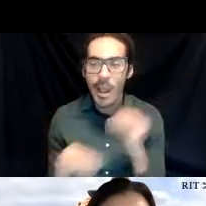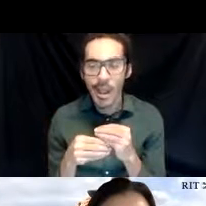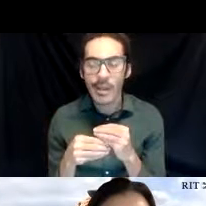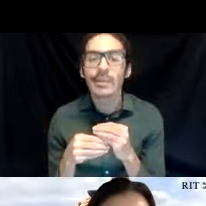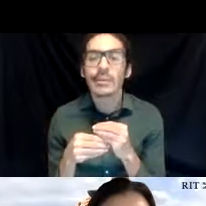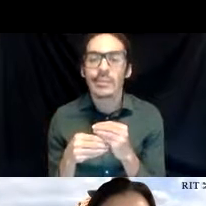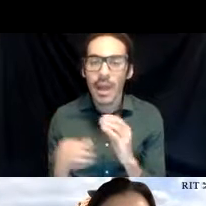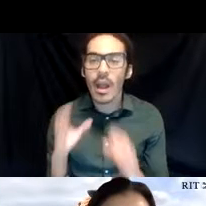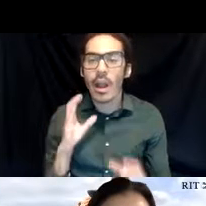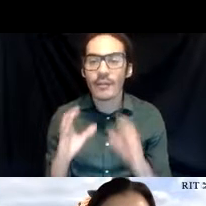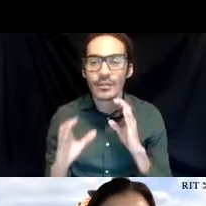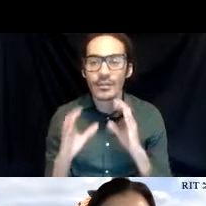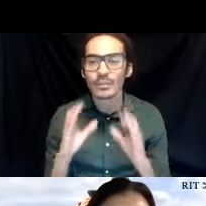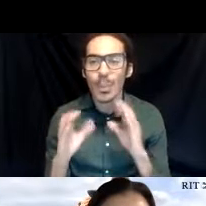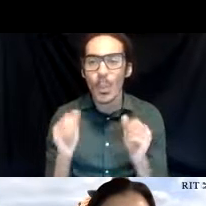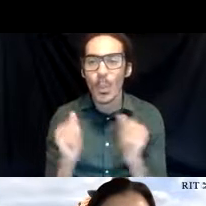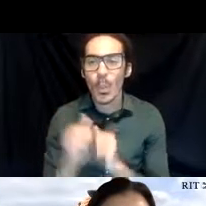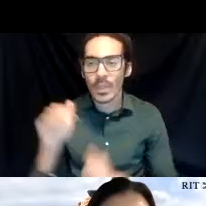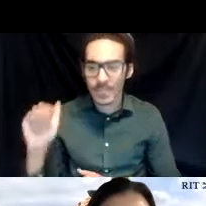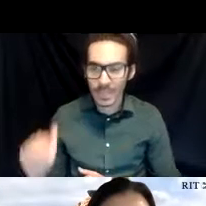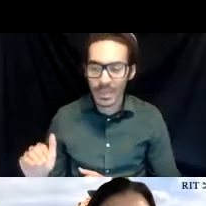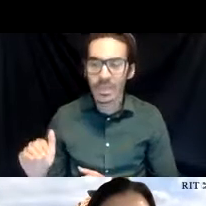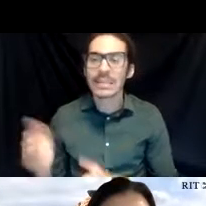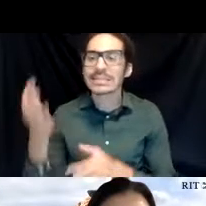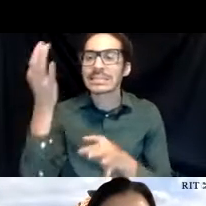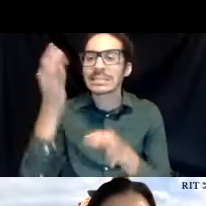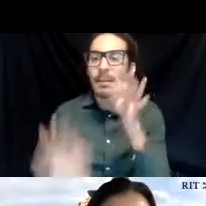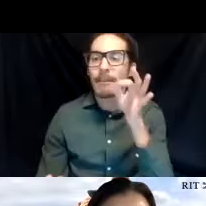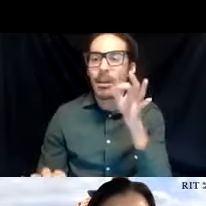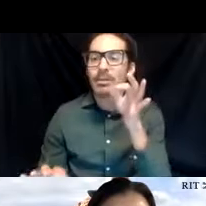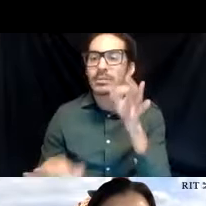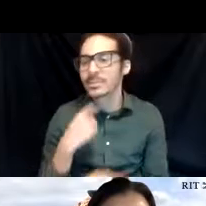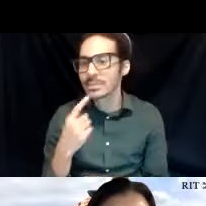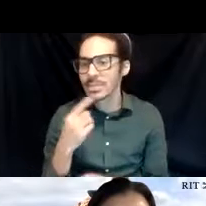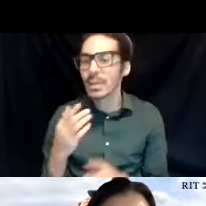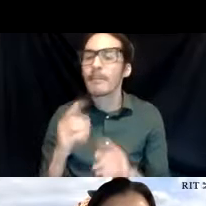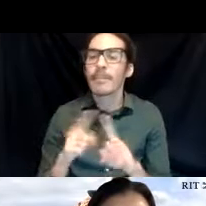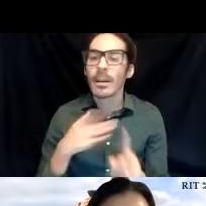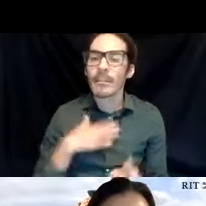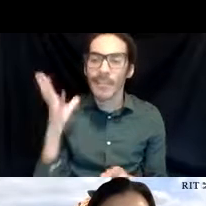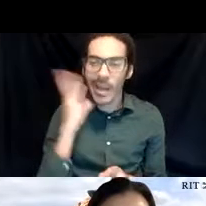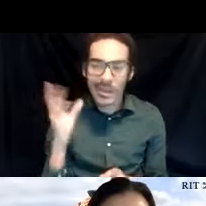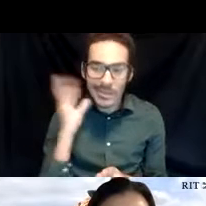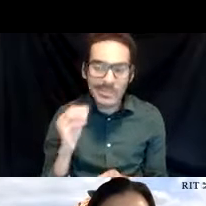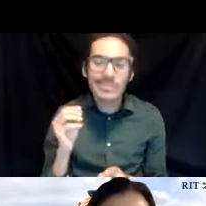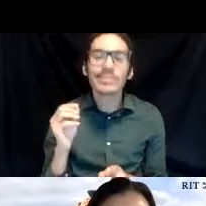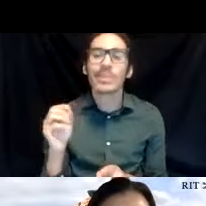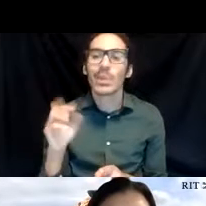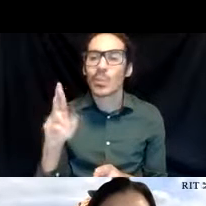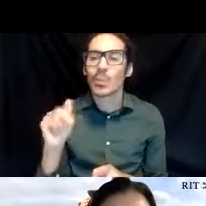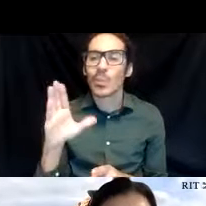with the child. May be simple to say, but in my experience in context of race in the U.S.,